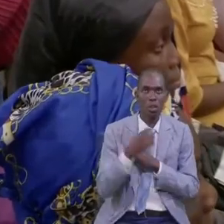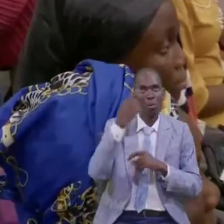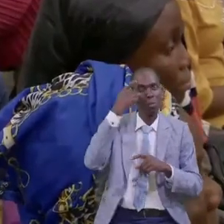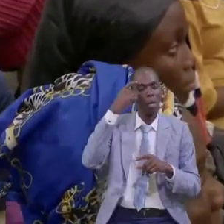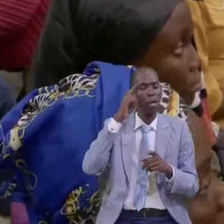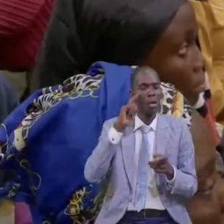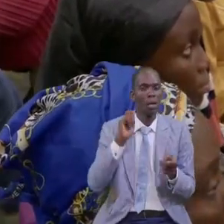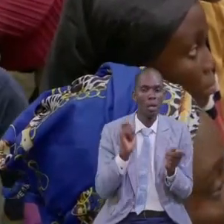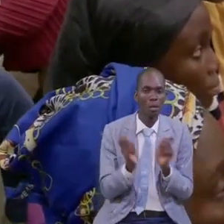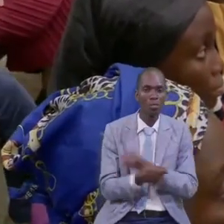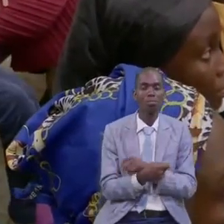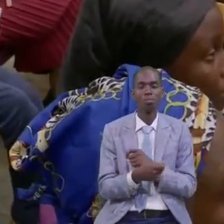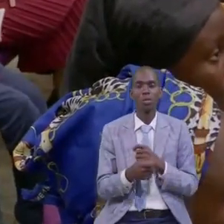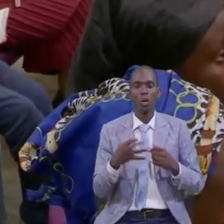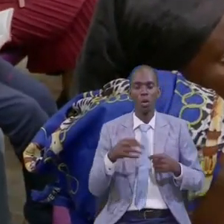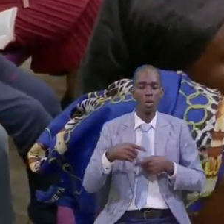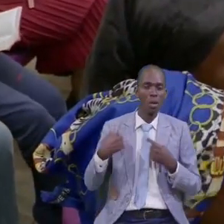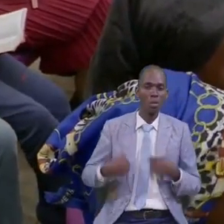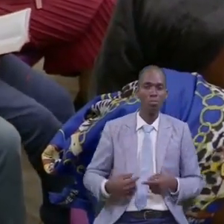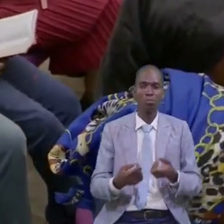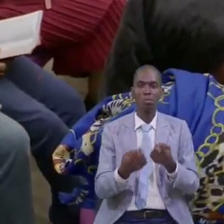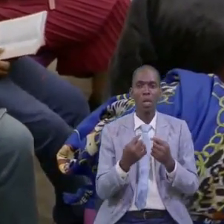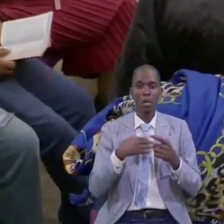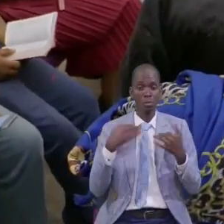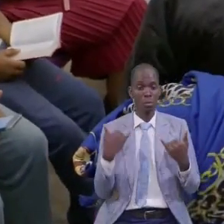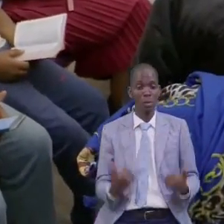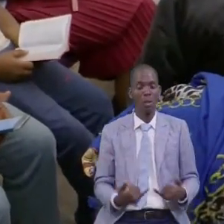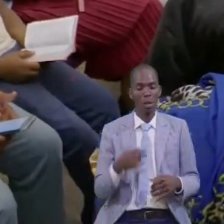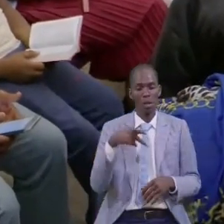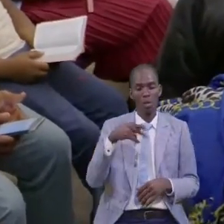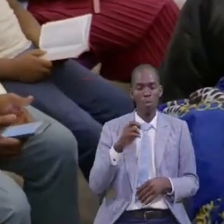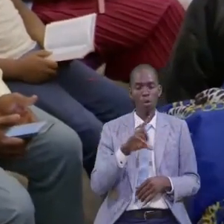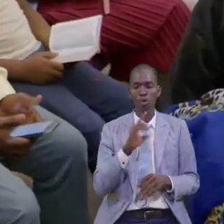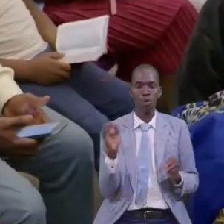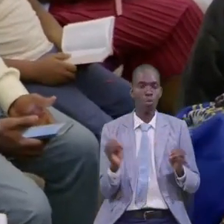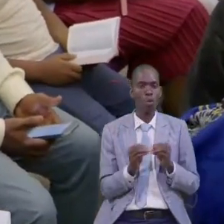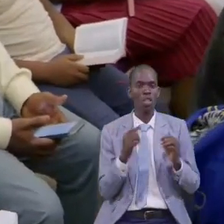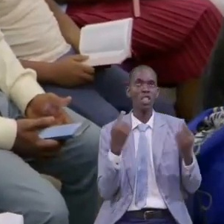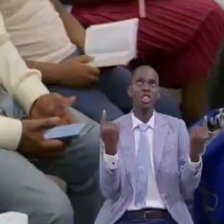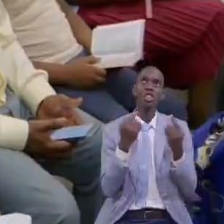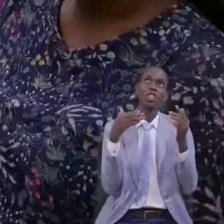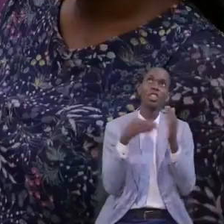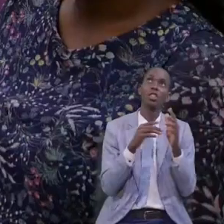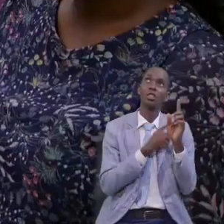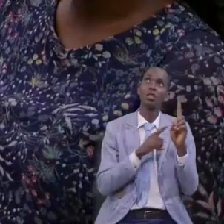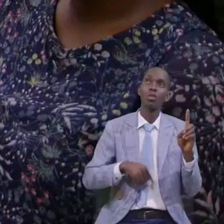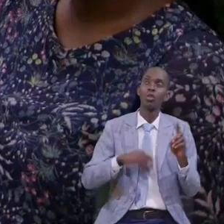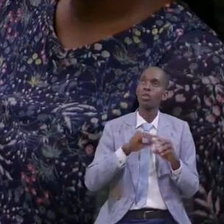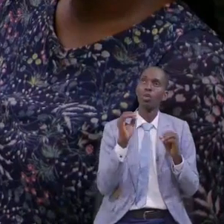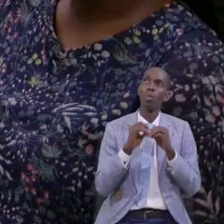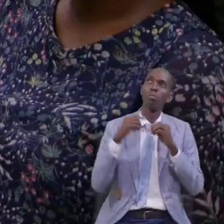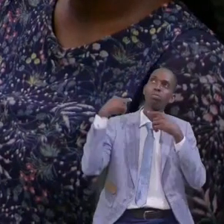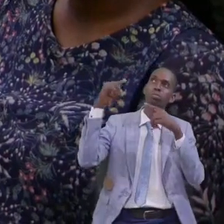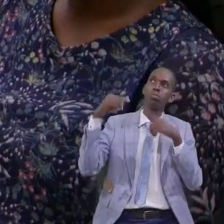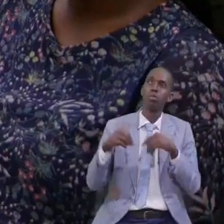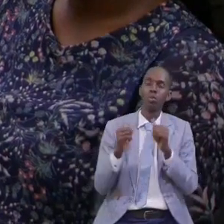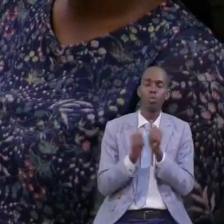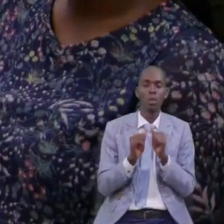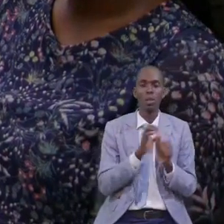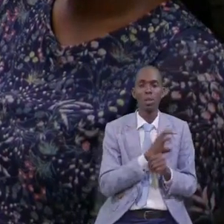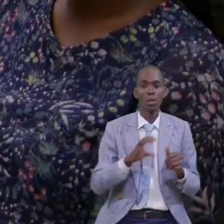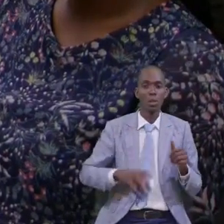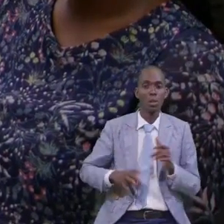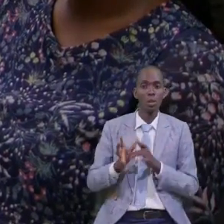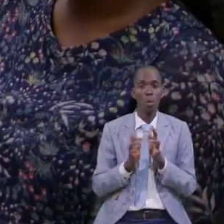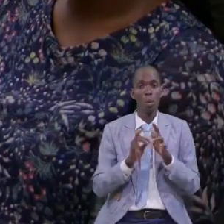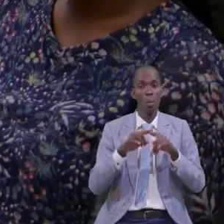came, and now it's no more sinning against the Lord, it's no more striving against the Lord, it's